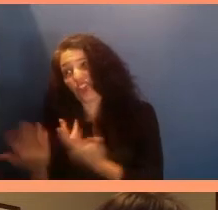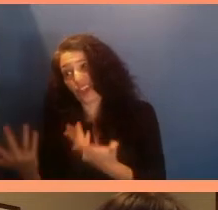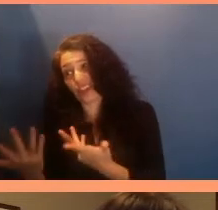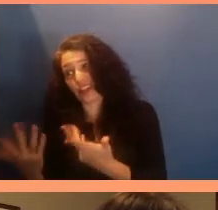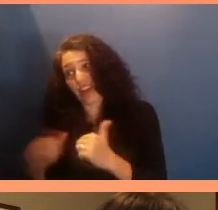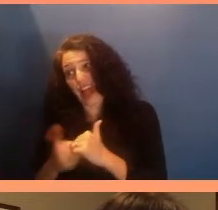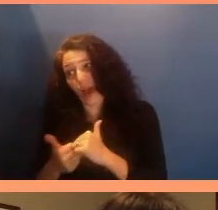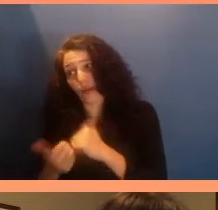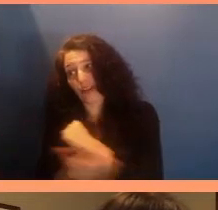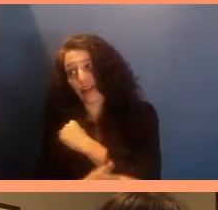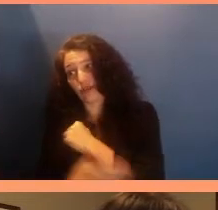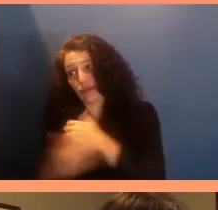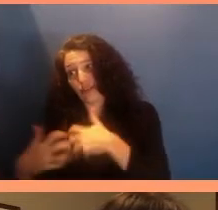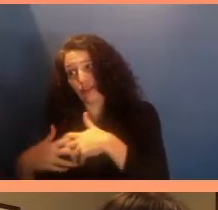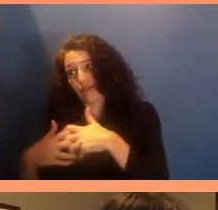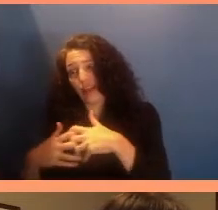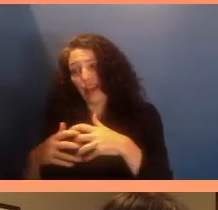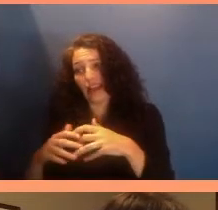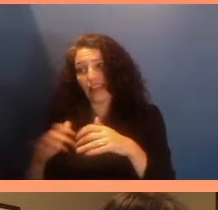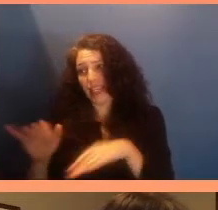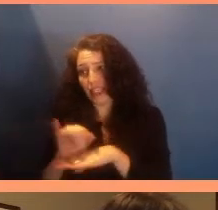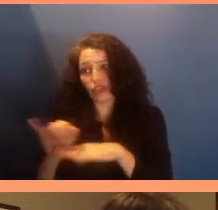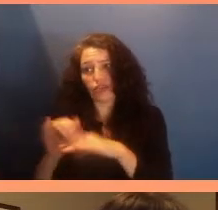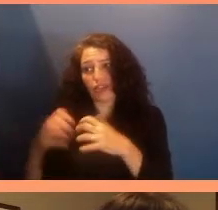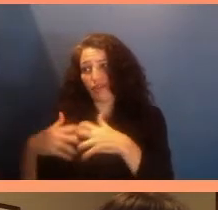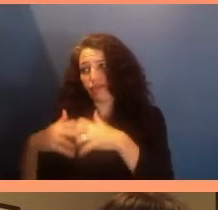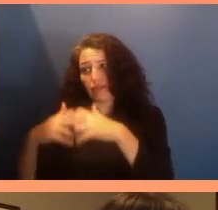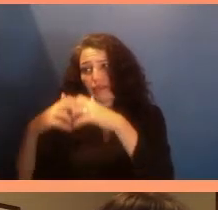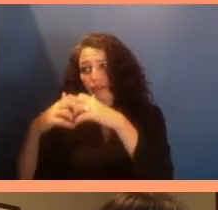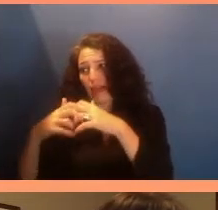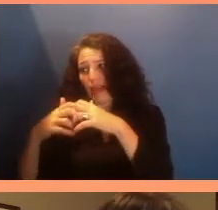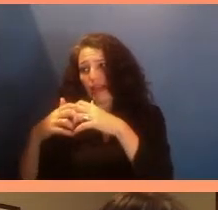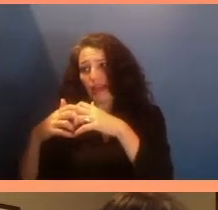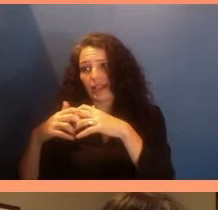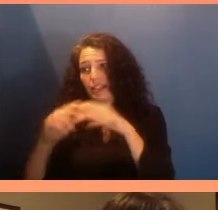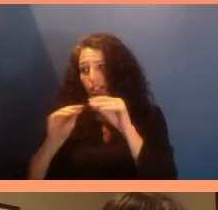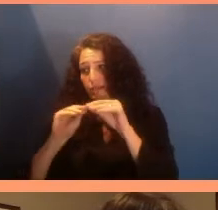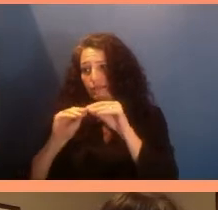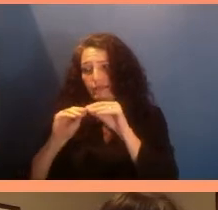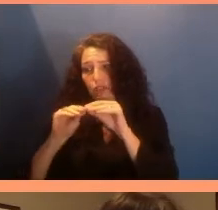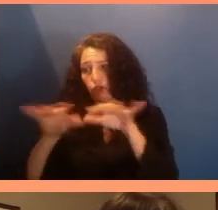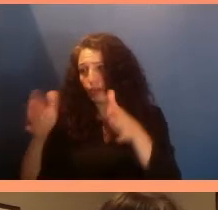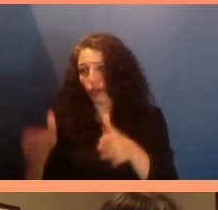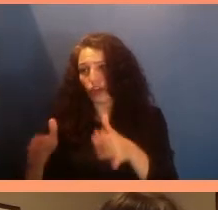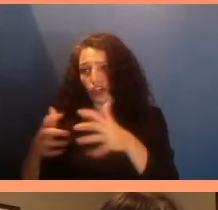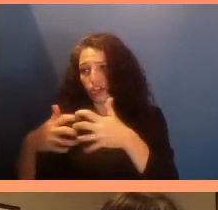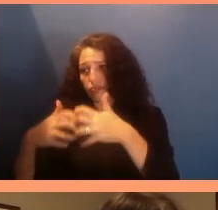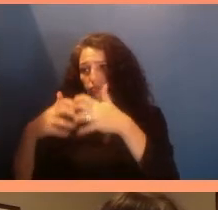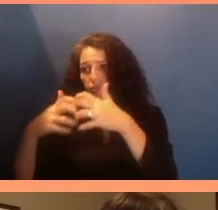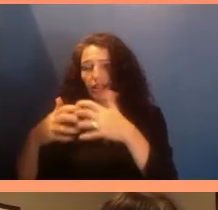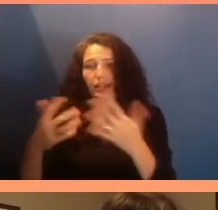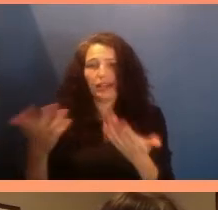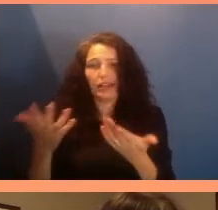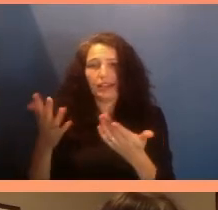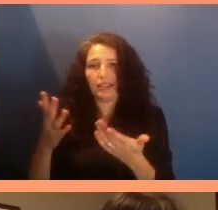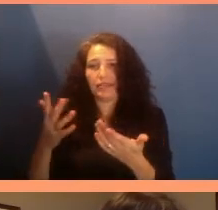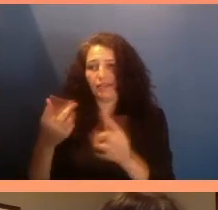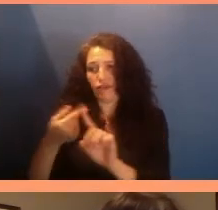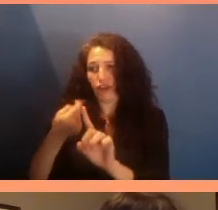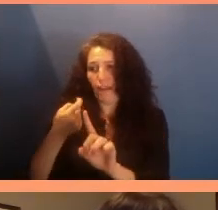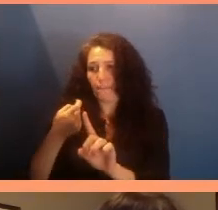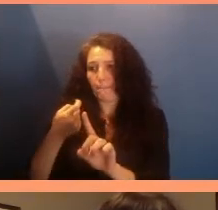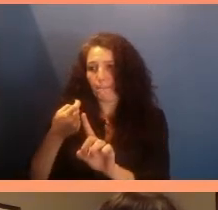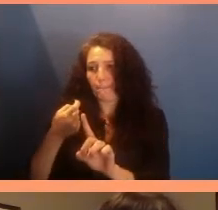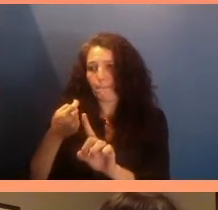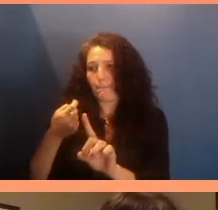what distributors think is what what they should put out there, that's from a white lens as